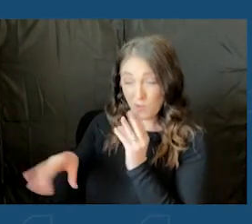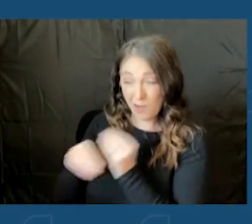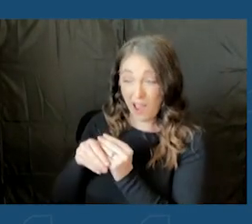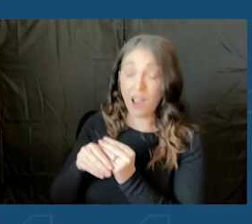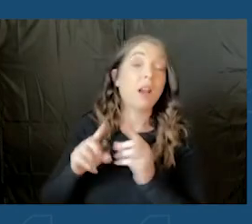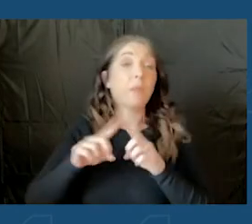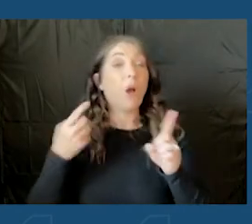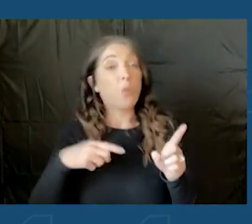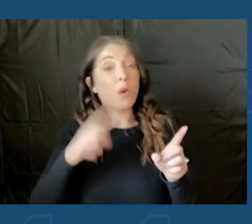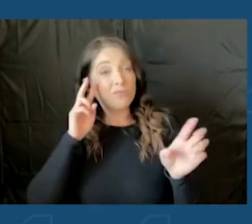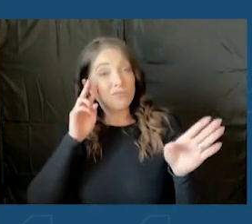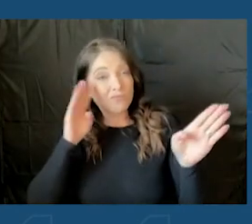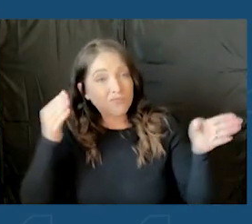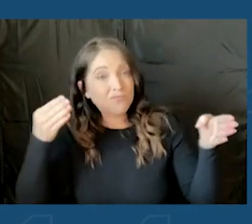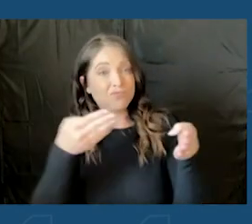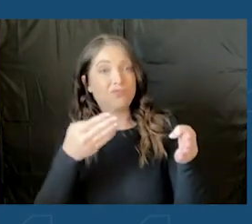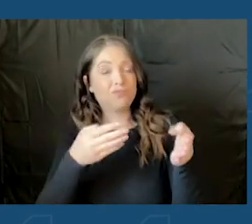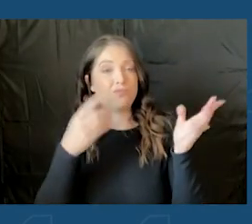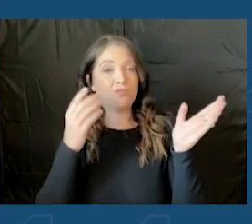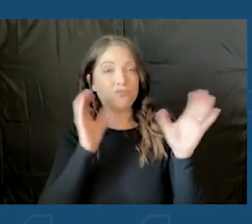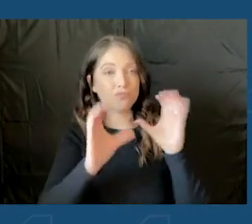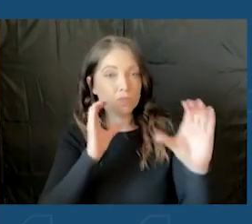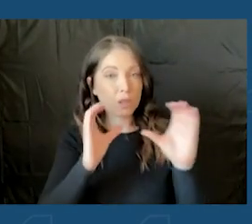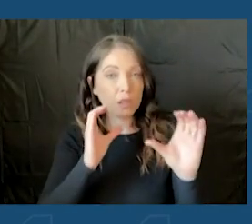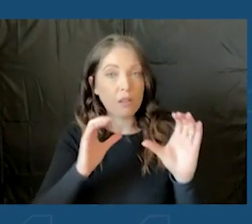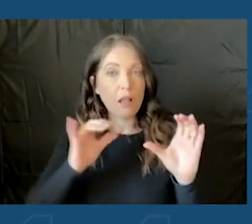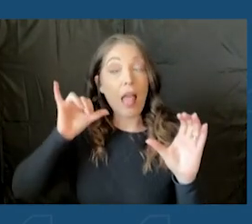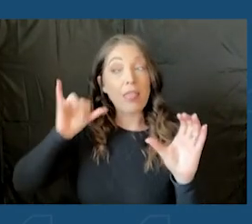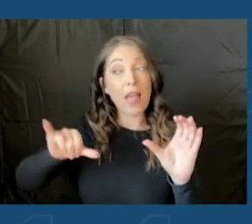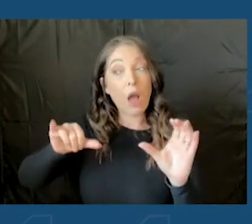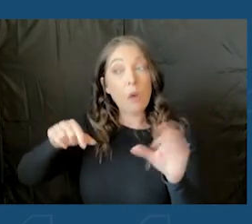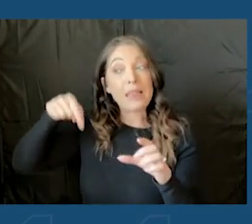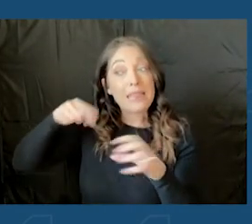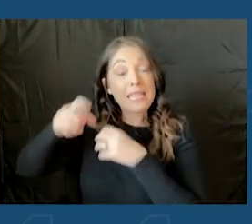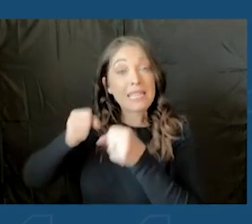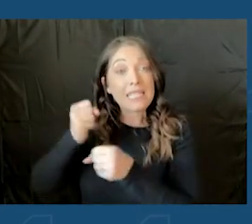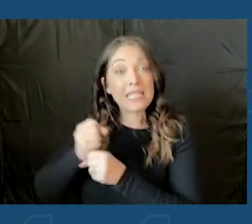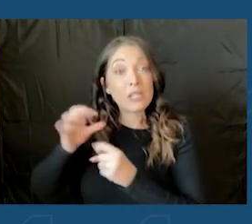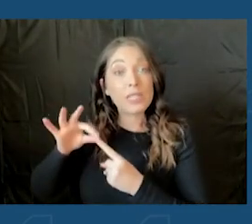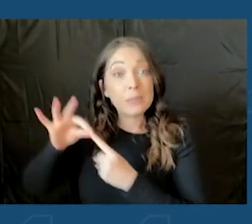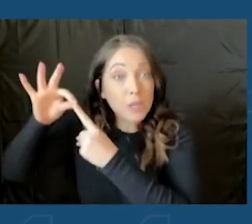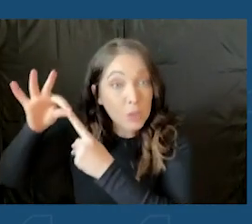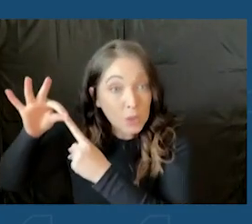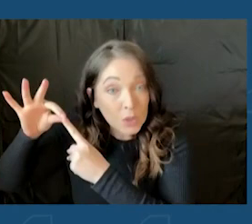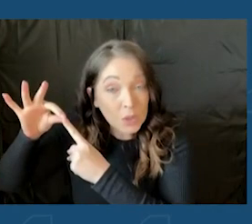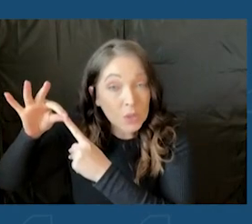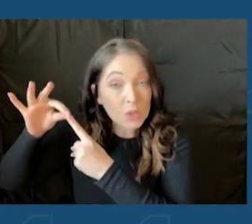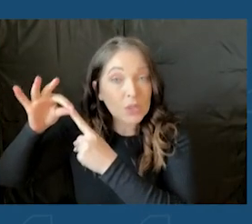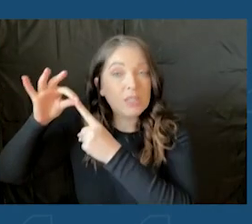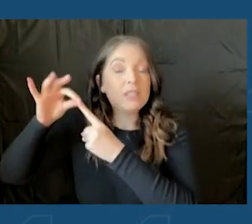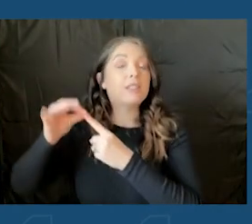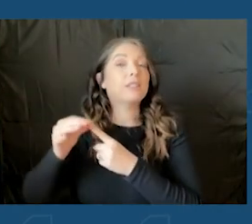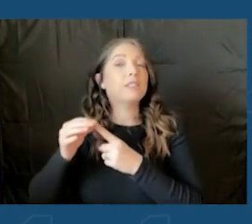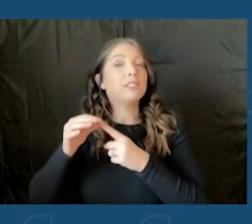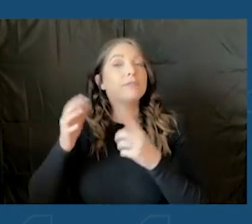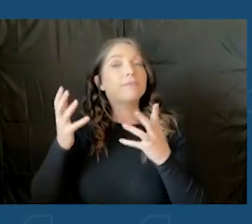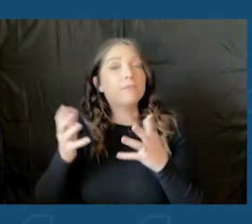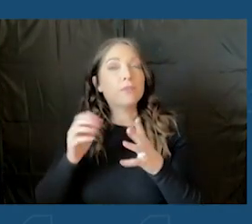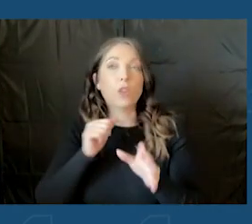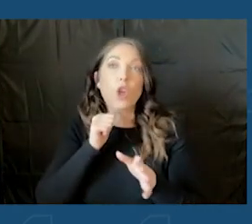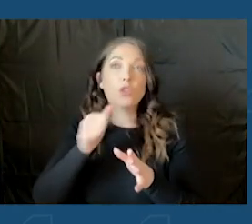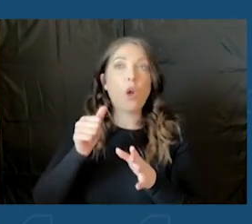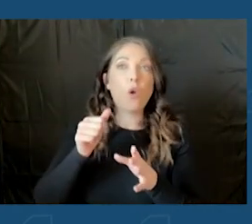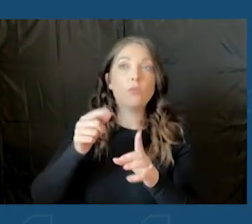in our conversation with them to say, that was this year, just be smart about this year. You're not going to, don't shoot for the